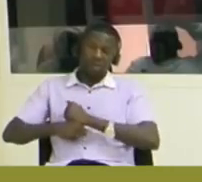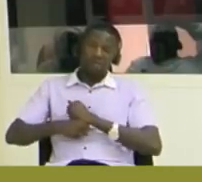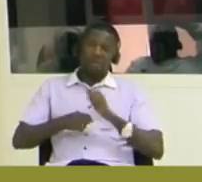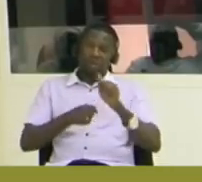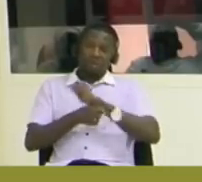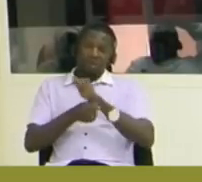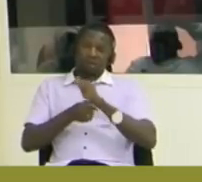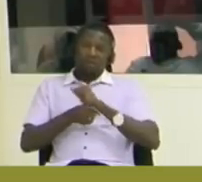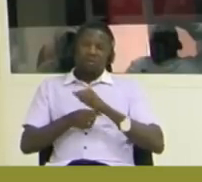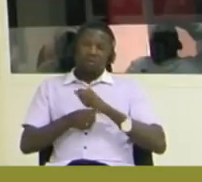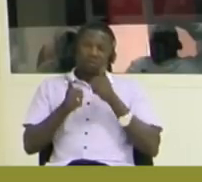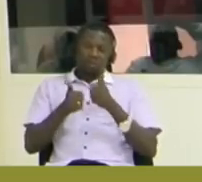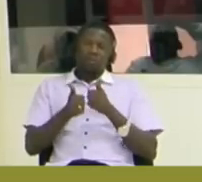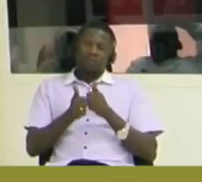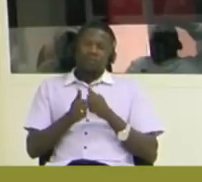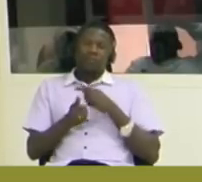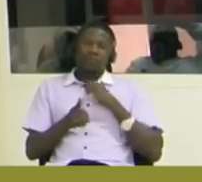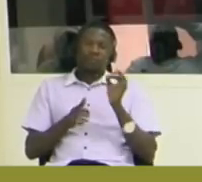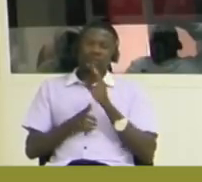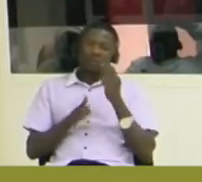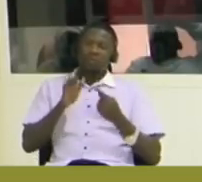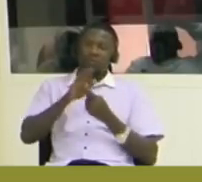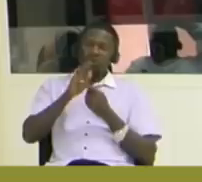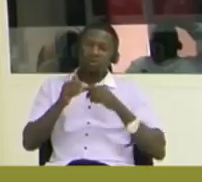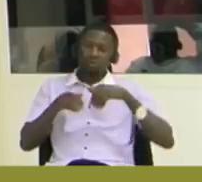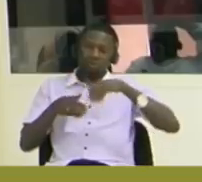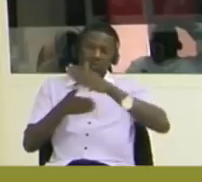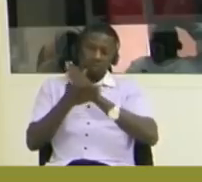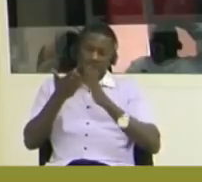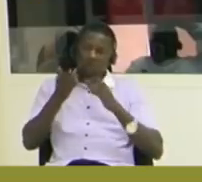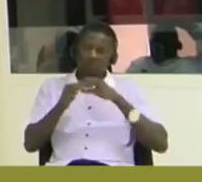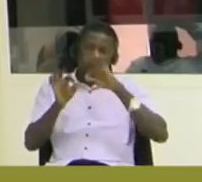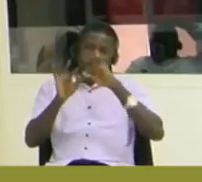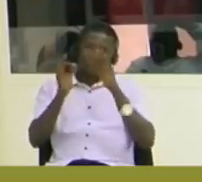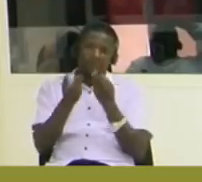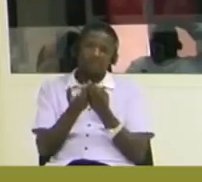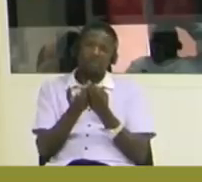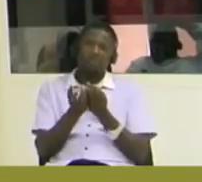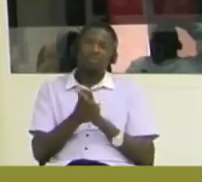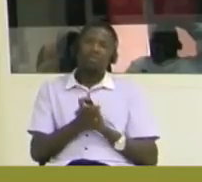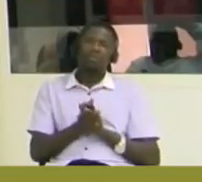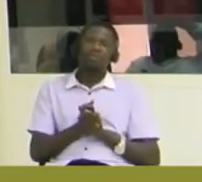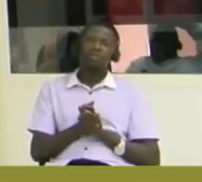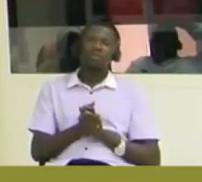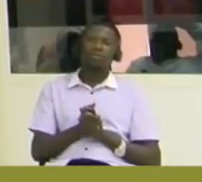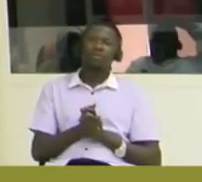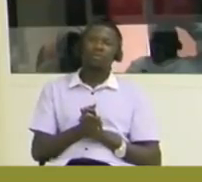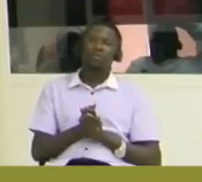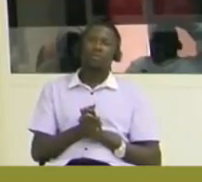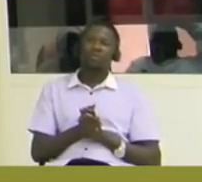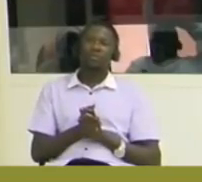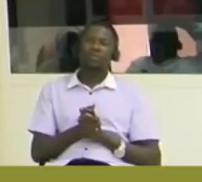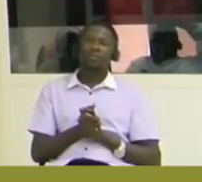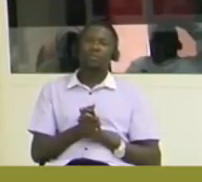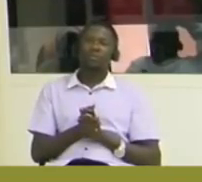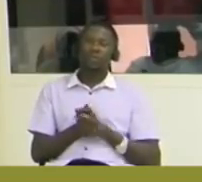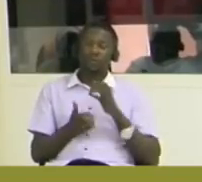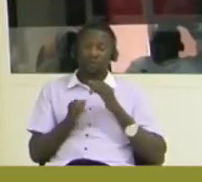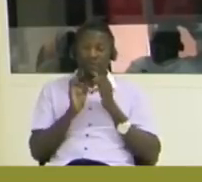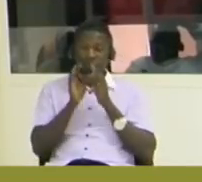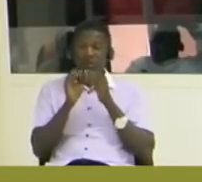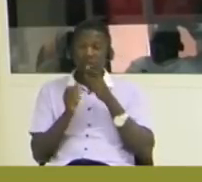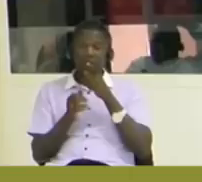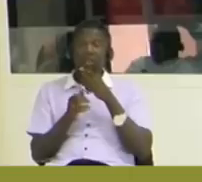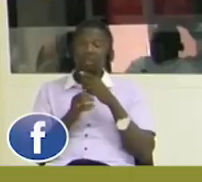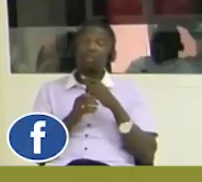very important part of the team. So you are telling us, therefore, that his position was not